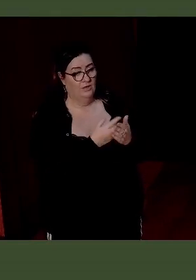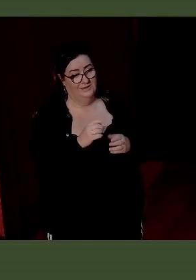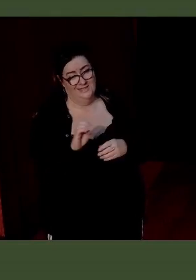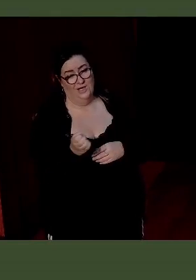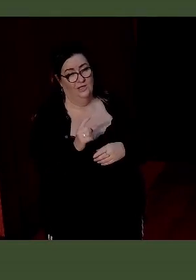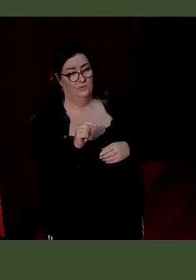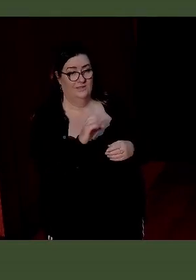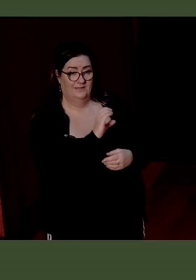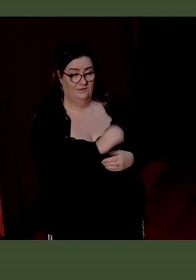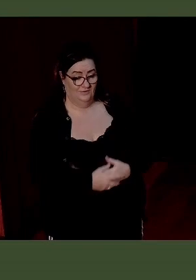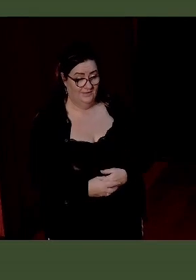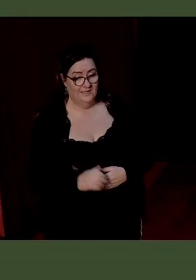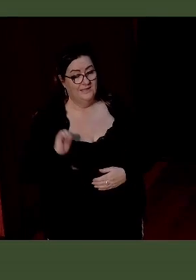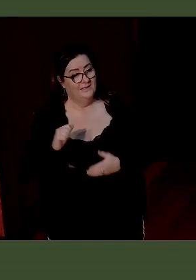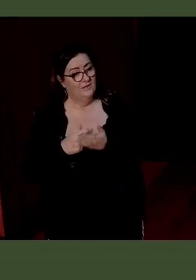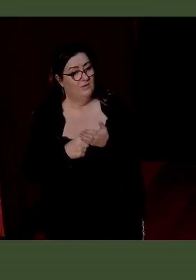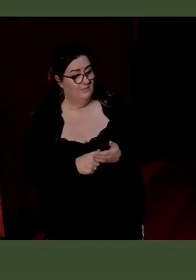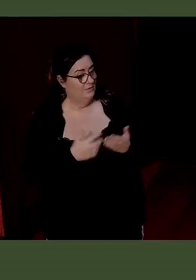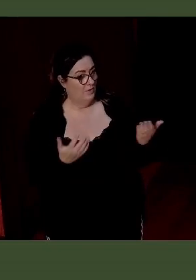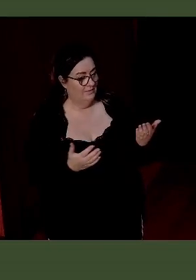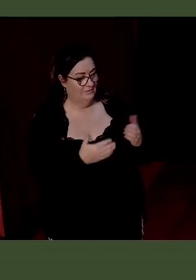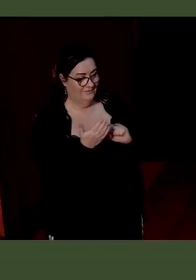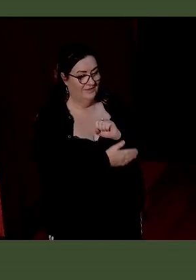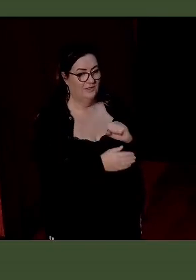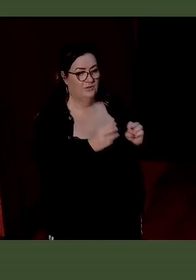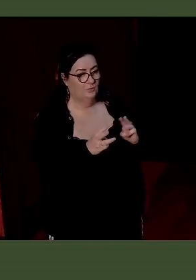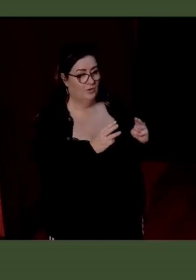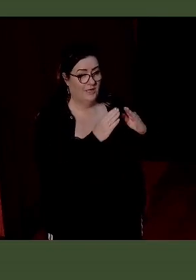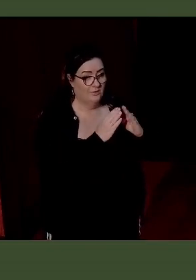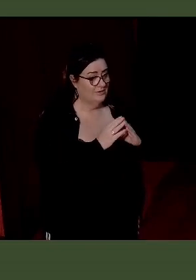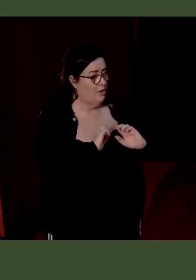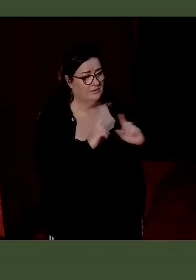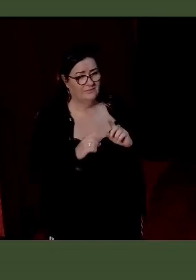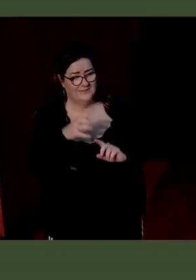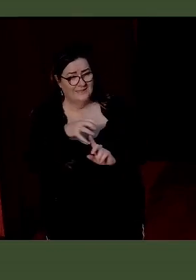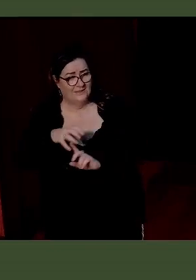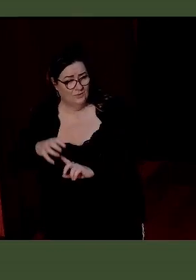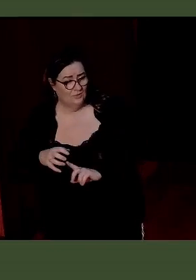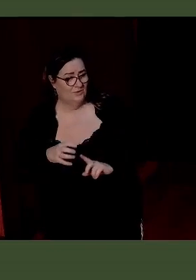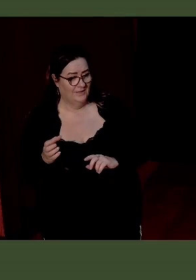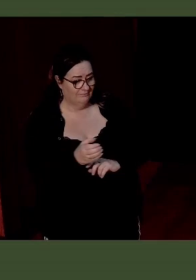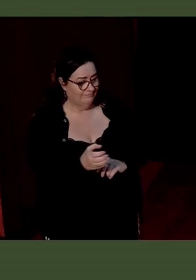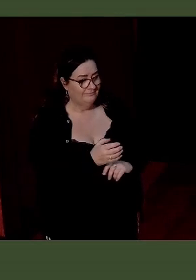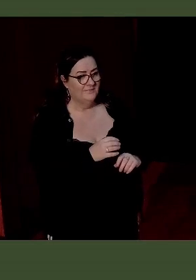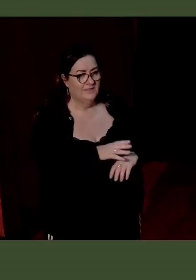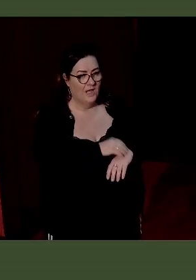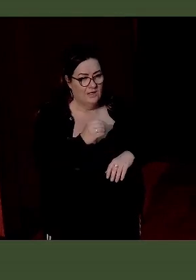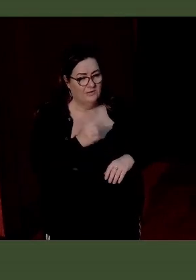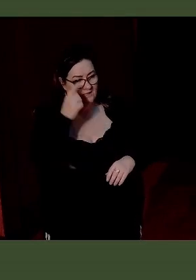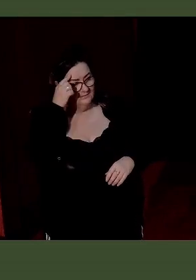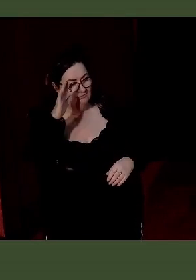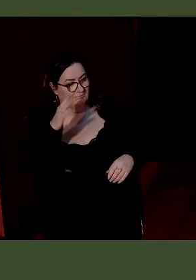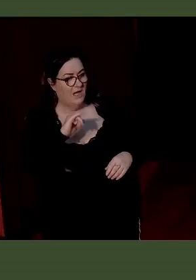20th century. They recommended an end to workhouses, all-purpose institutions that took in the elderly, the infirm, those with